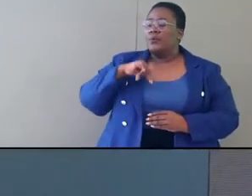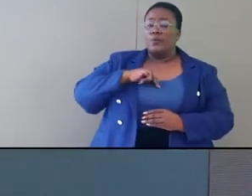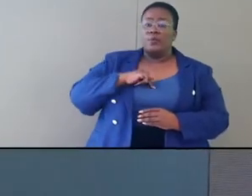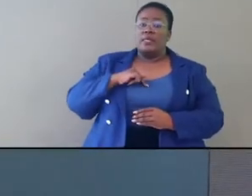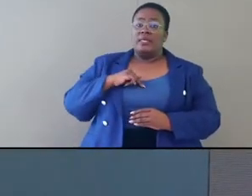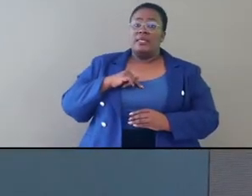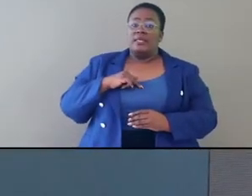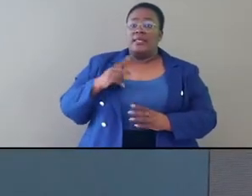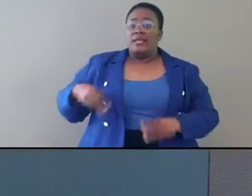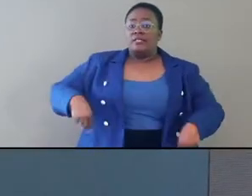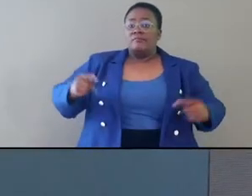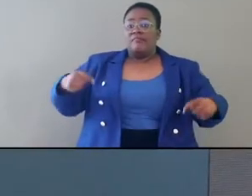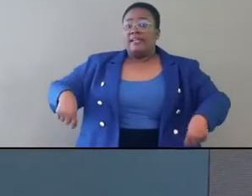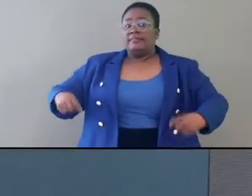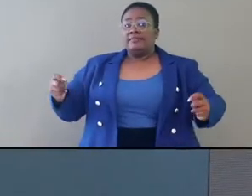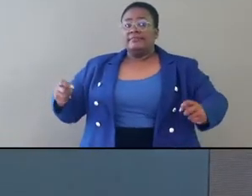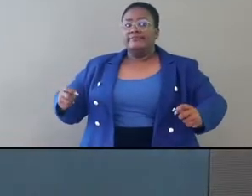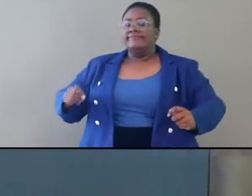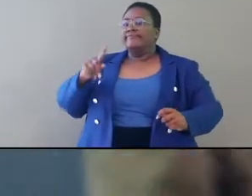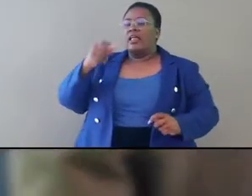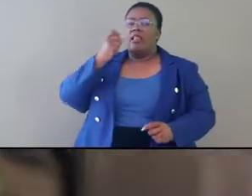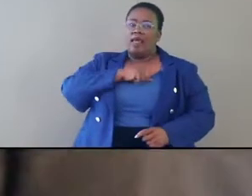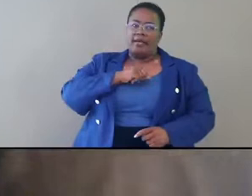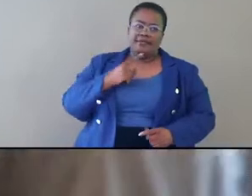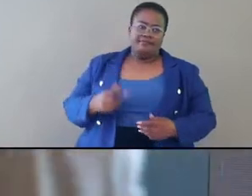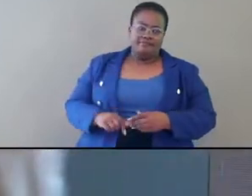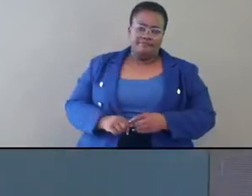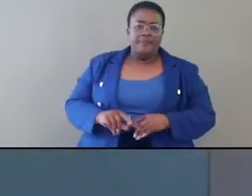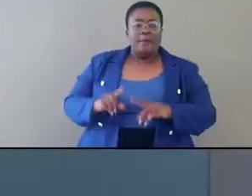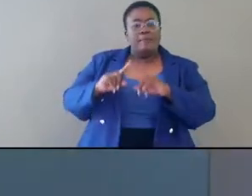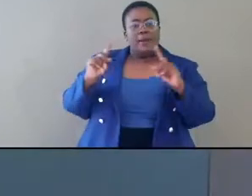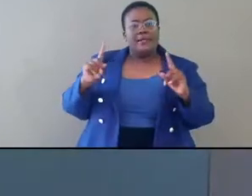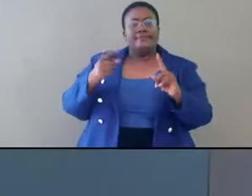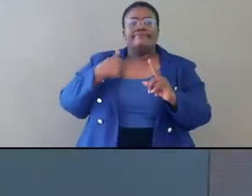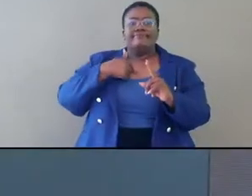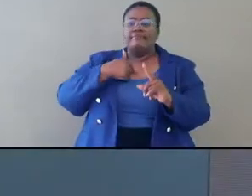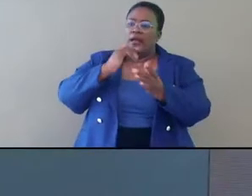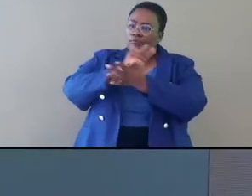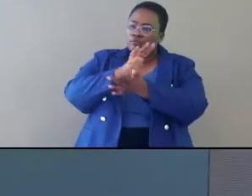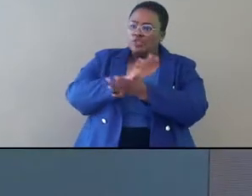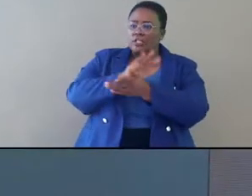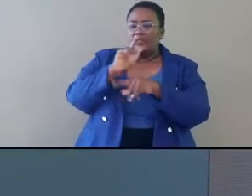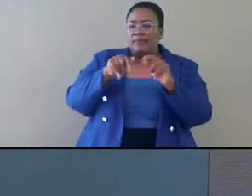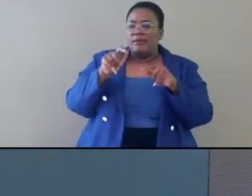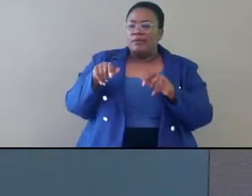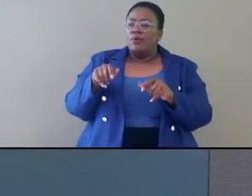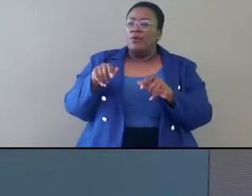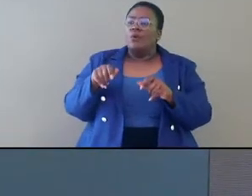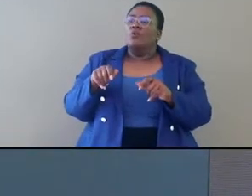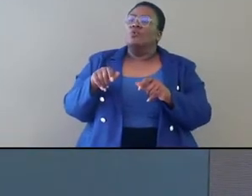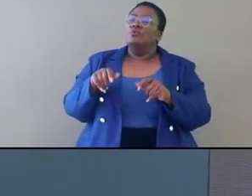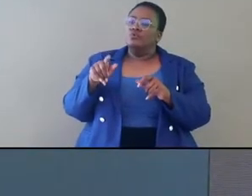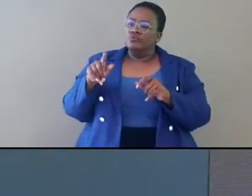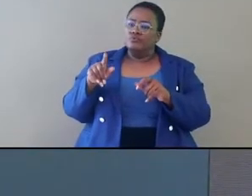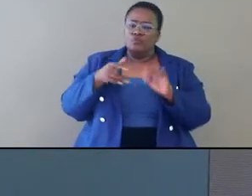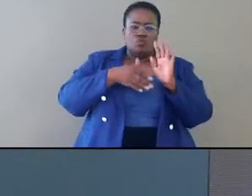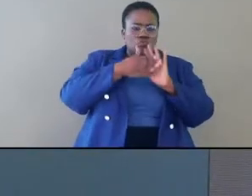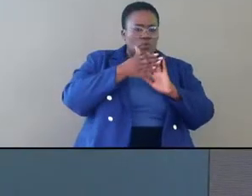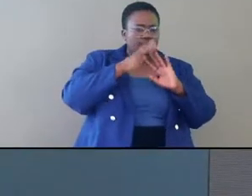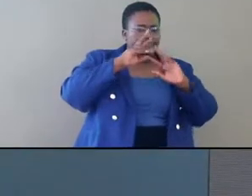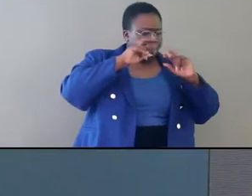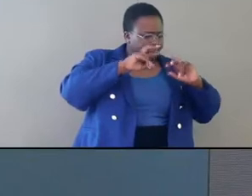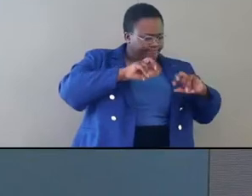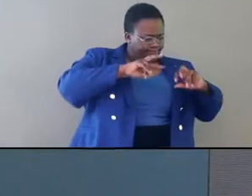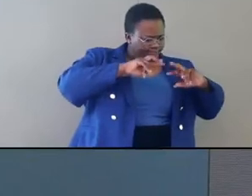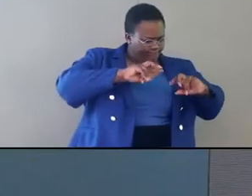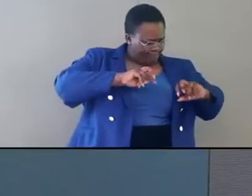department just absolute lies but I appreciate people who take time to go into the data and make